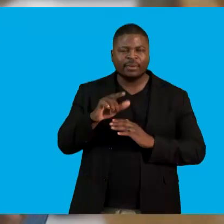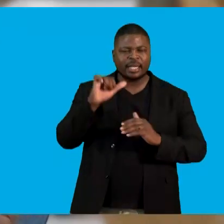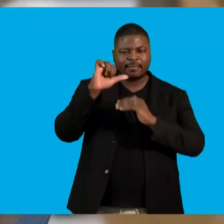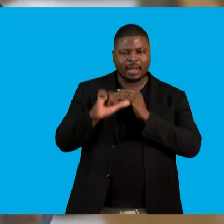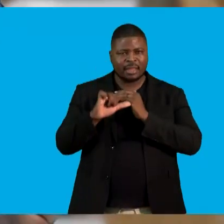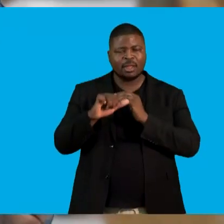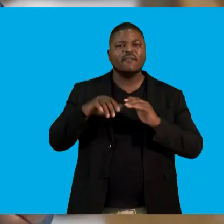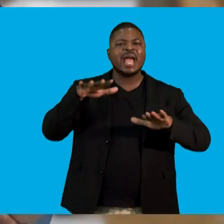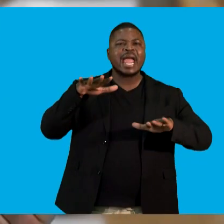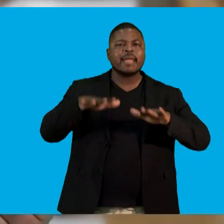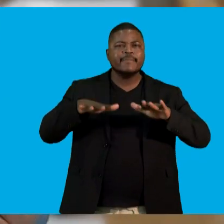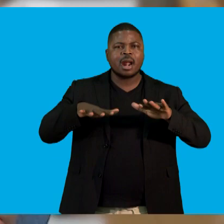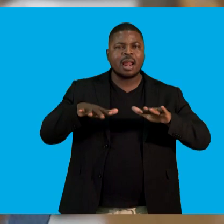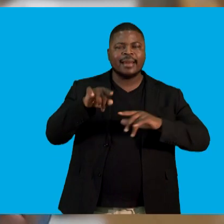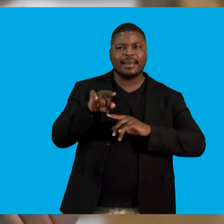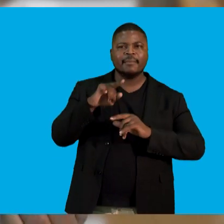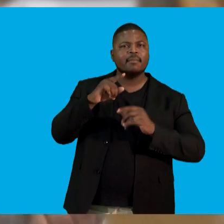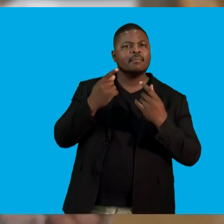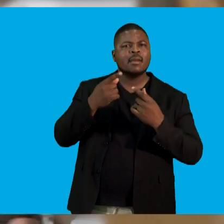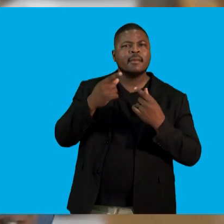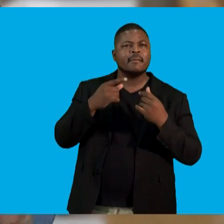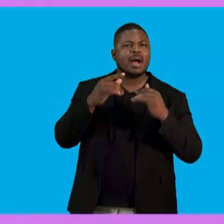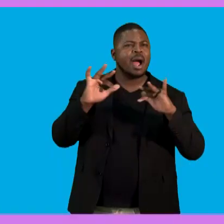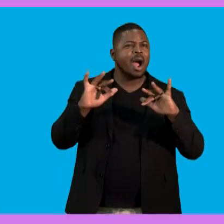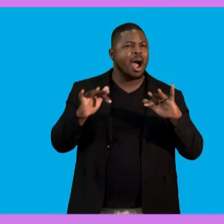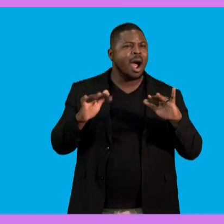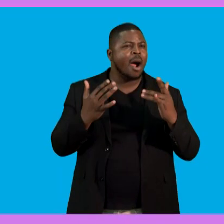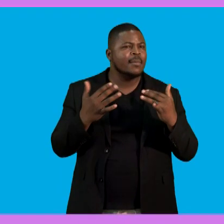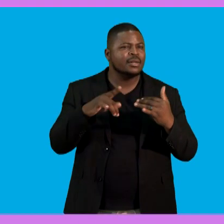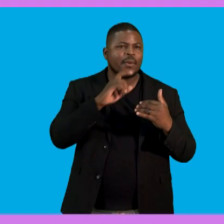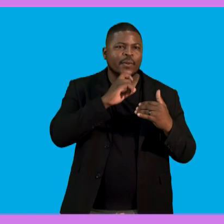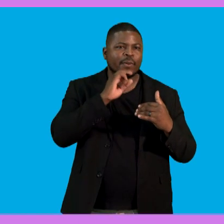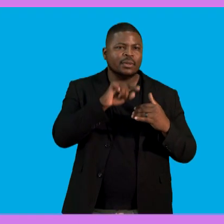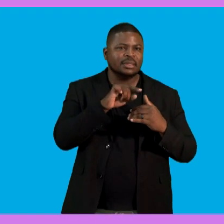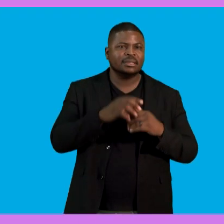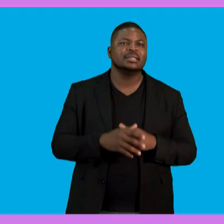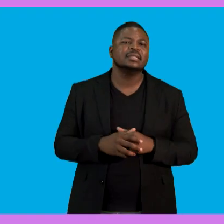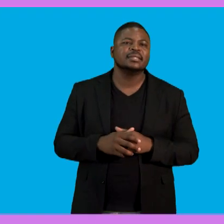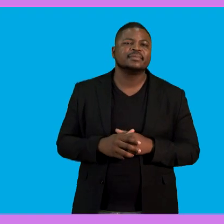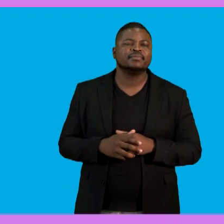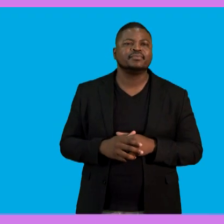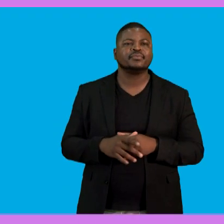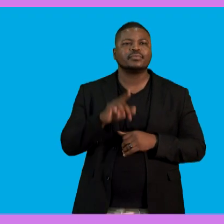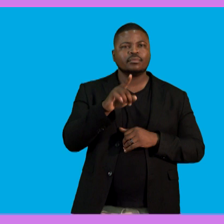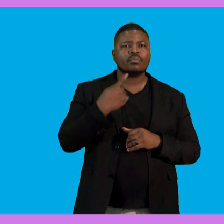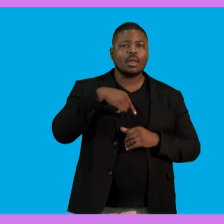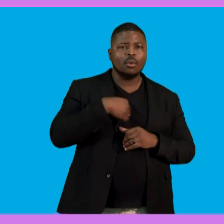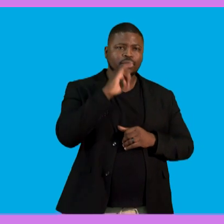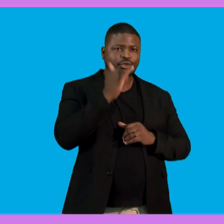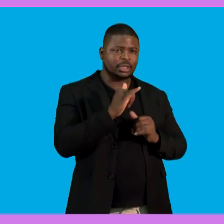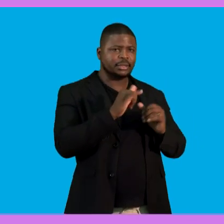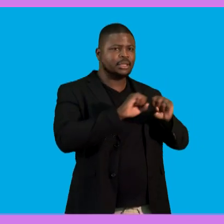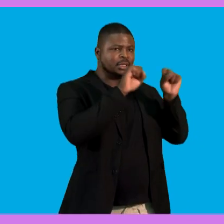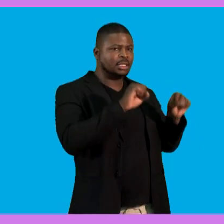used in the month of April. So the first question says, how many units were used for the month of April? We go to